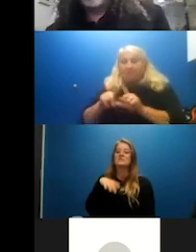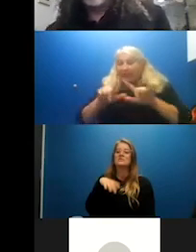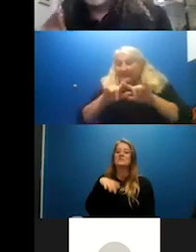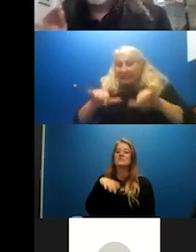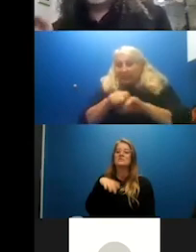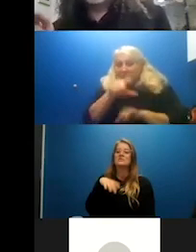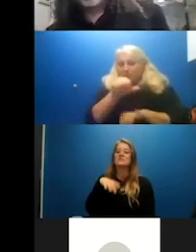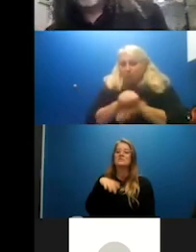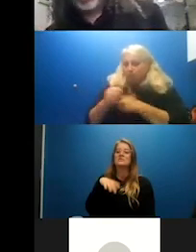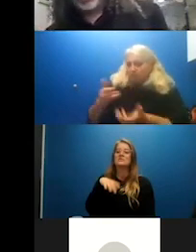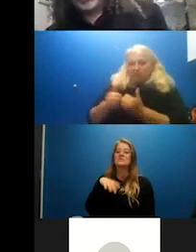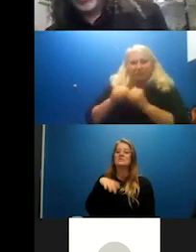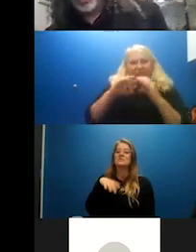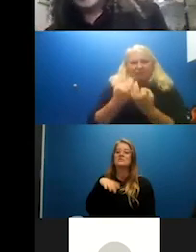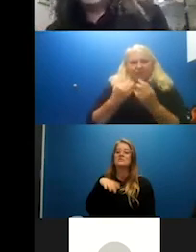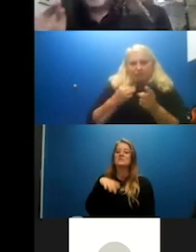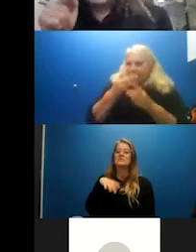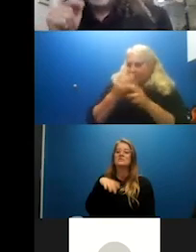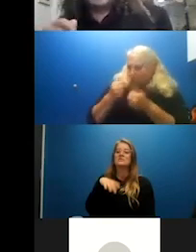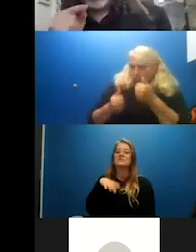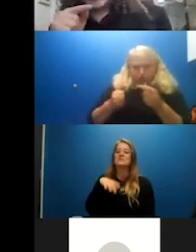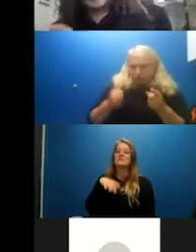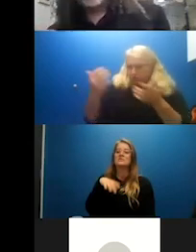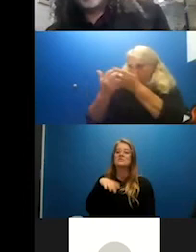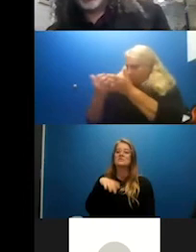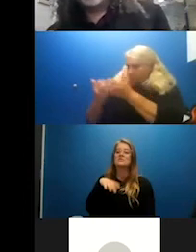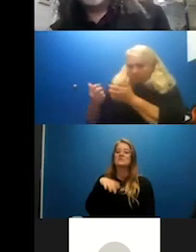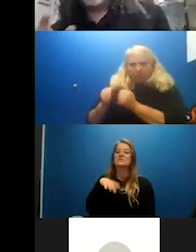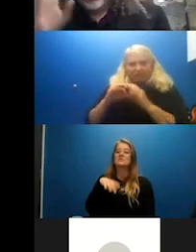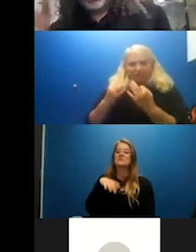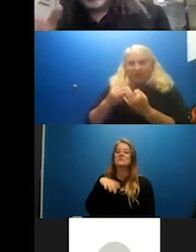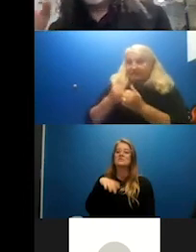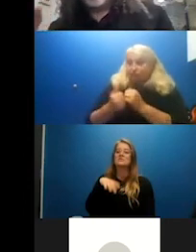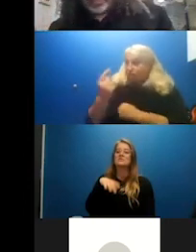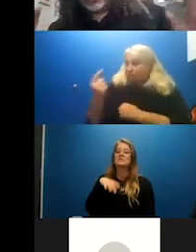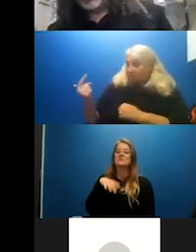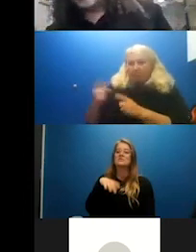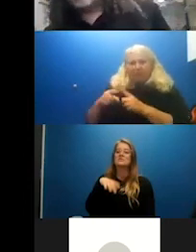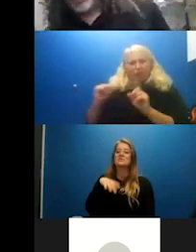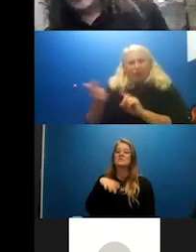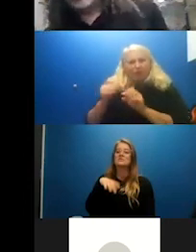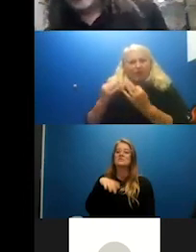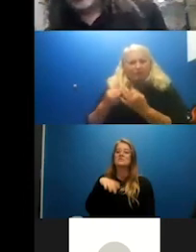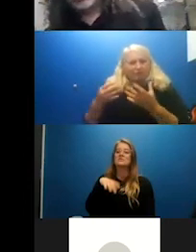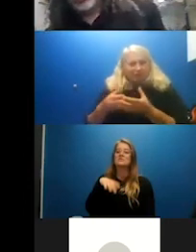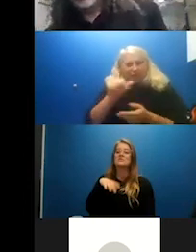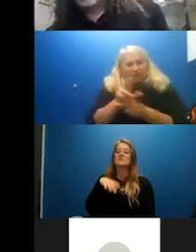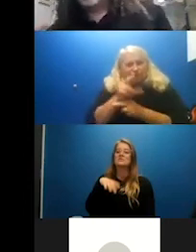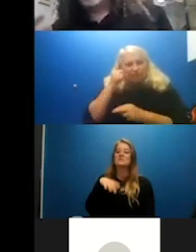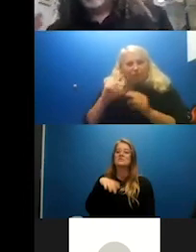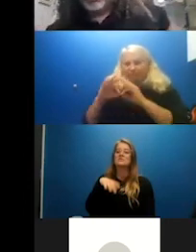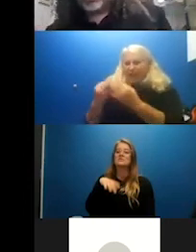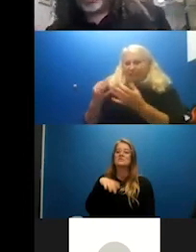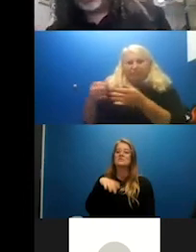identify the individuals who support the family and each family member as a self and the community. So it can be used for a family intervention. Dealing